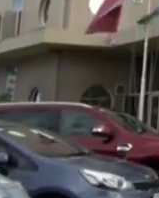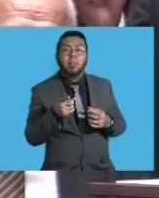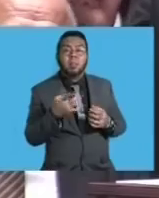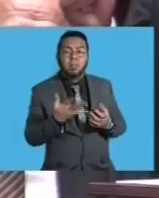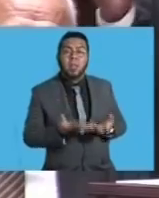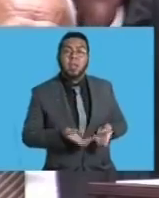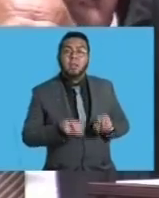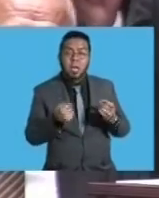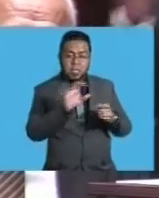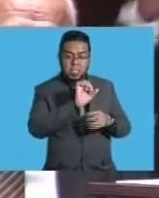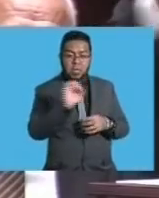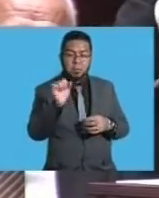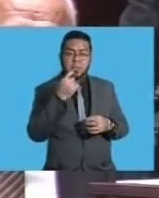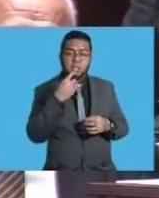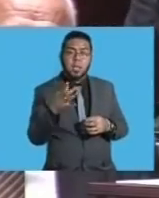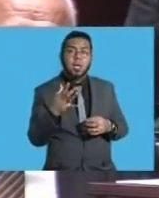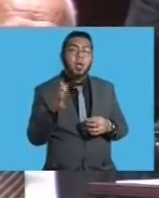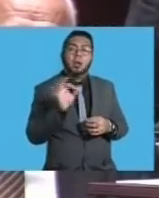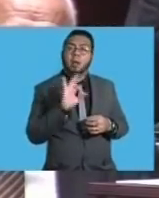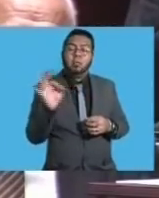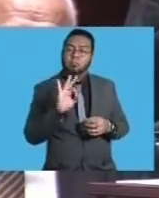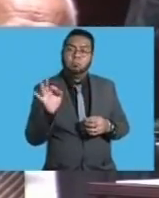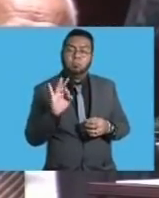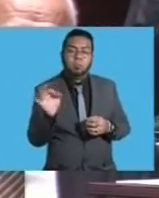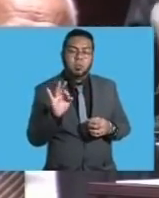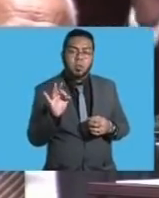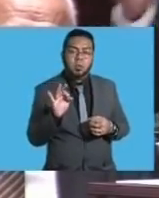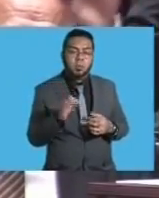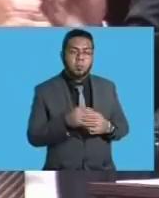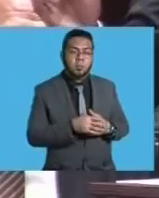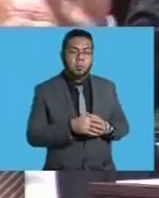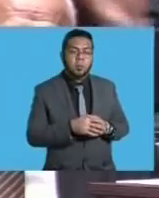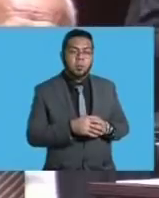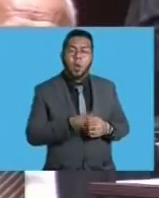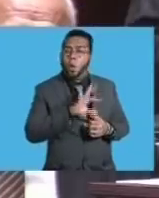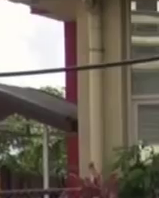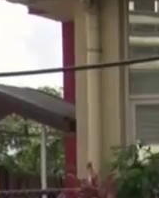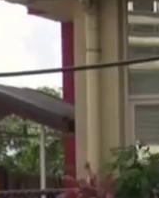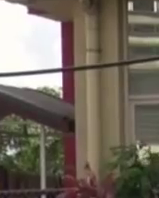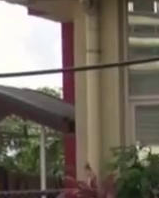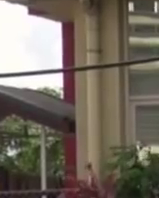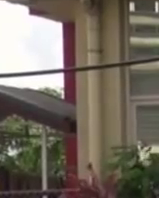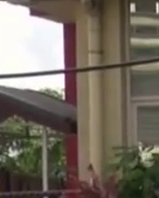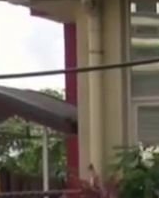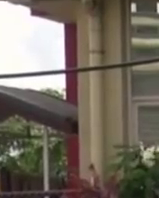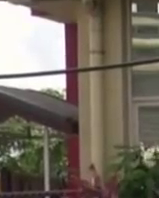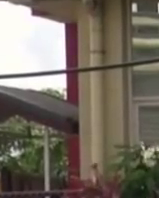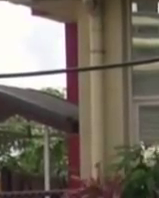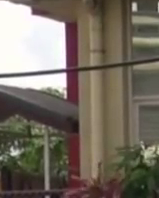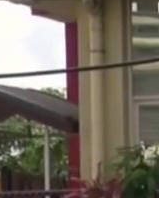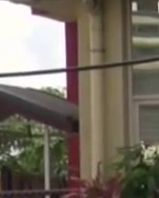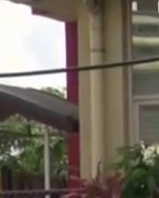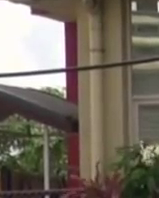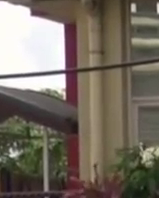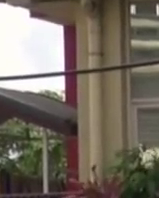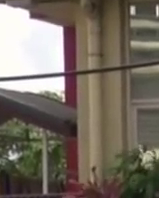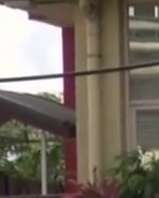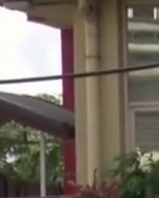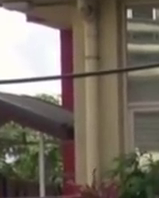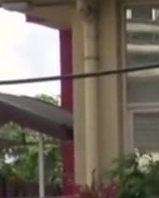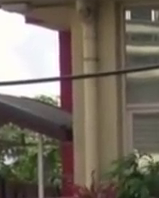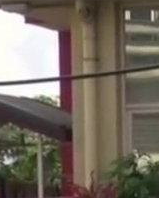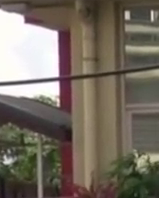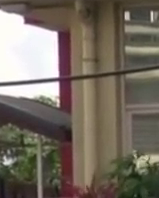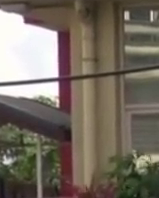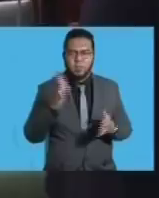the Department of Justice, which falls under the office of the Attorney General, and denied saying it. A point of order was then raised